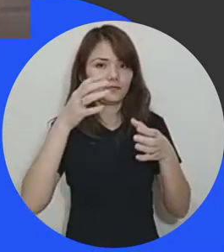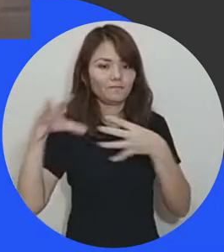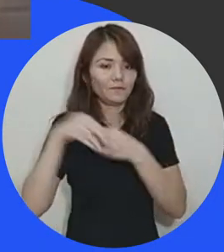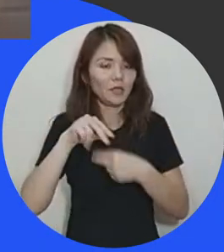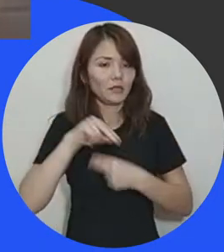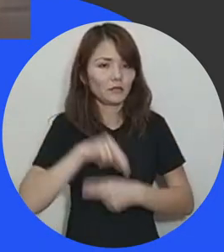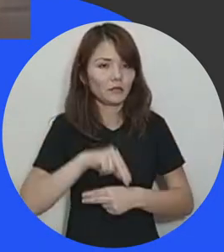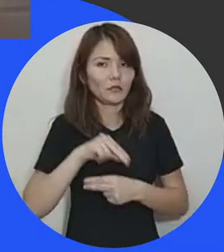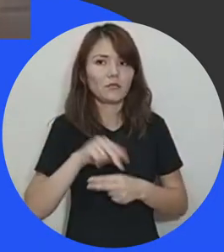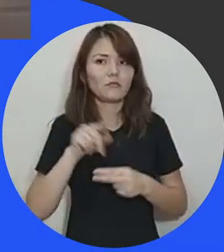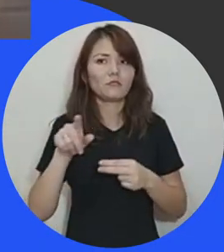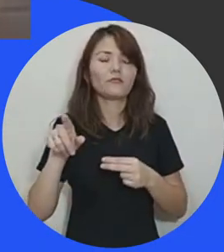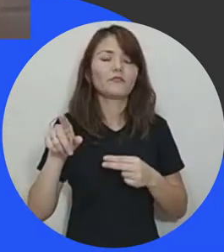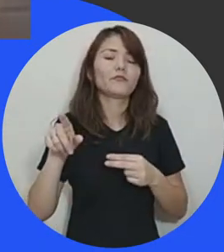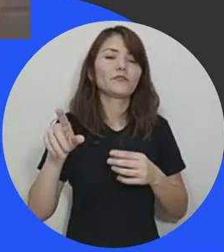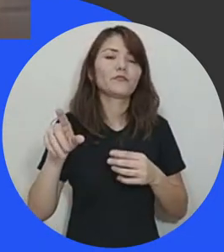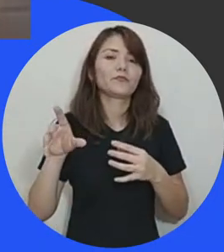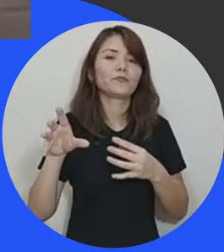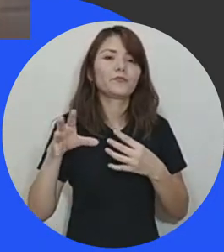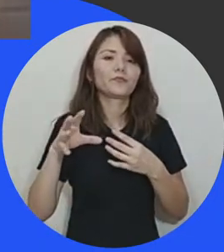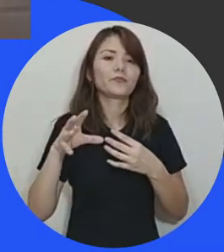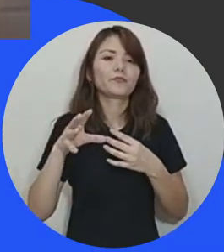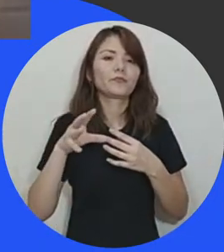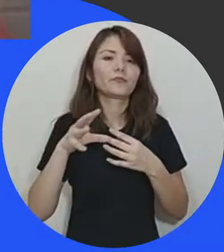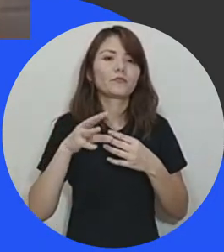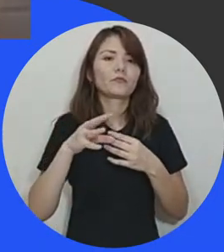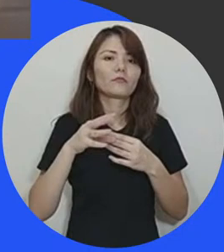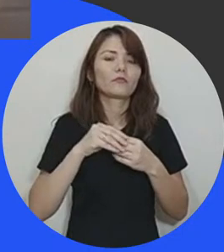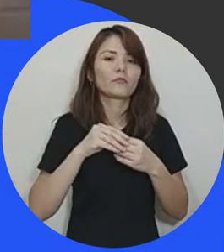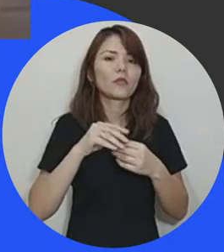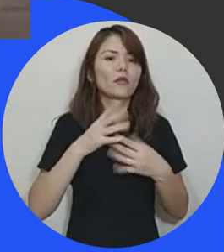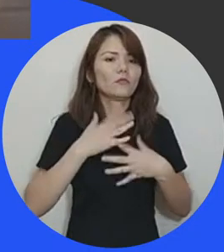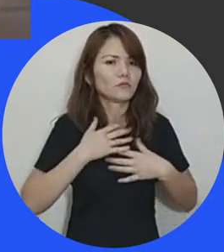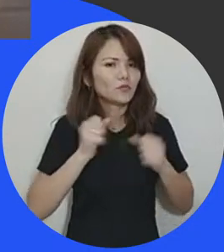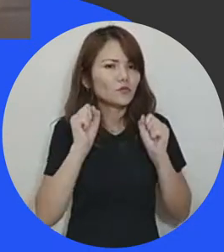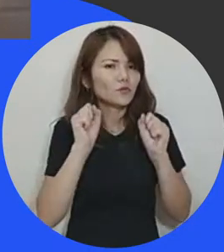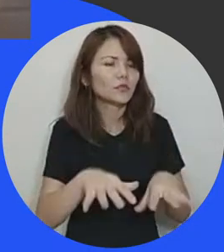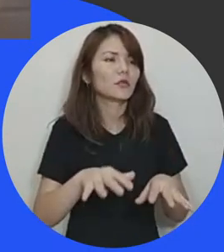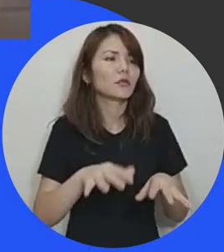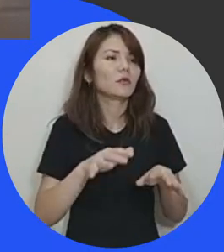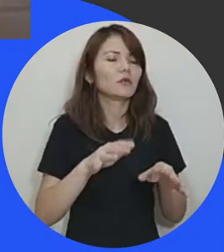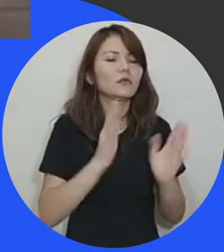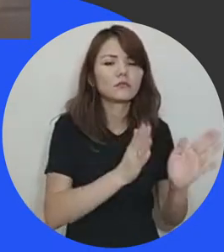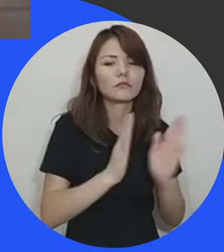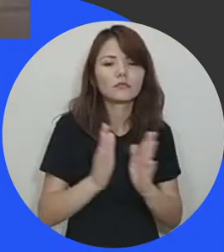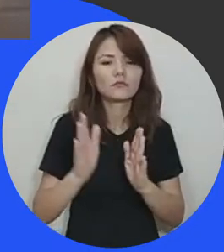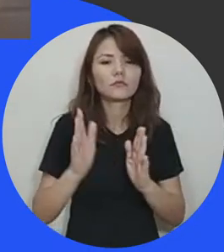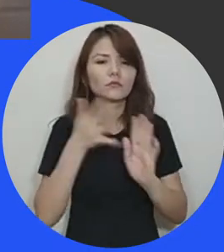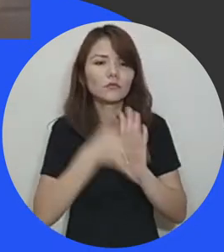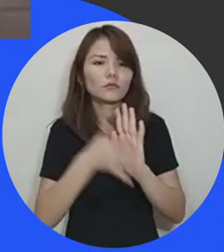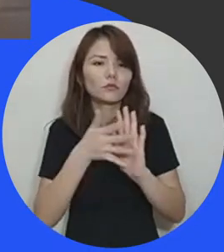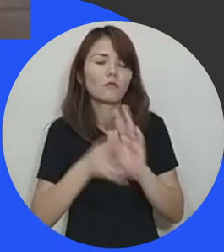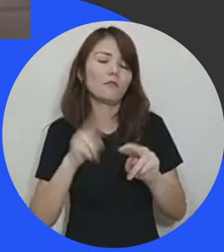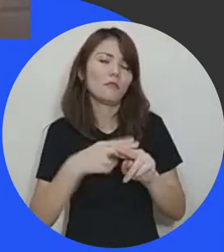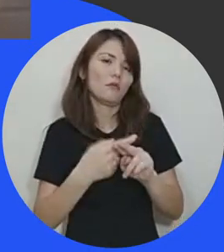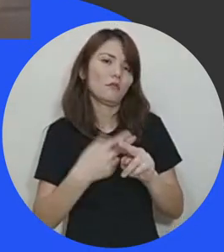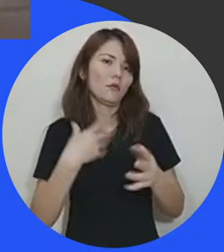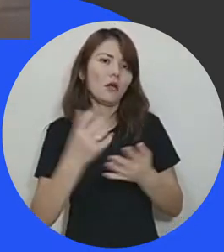basis. And clearly, I mean, like, we're focused on the UK because we live here. And the real